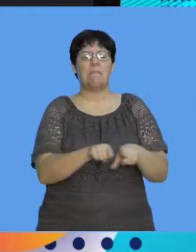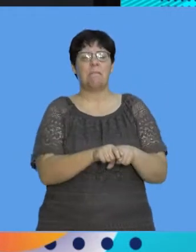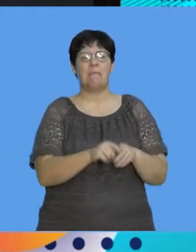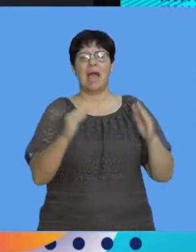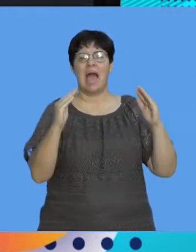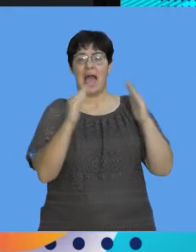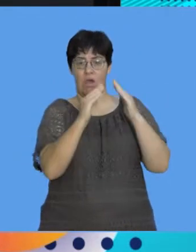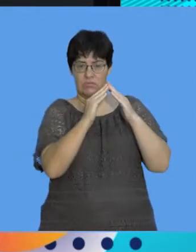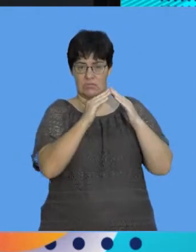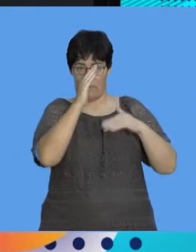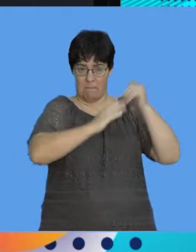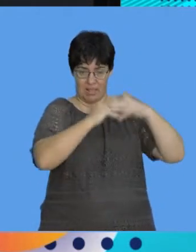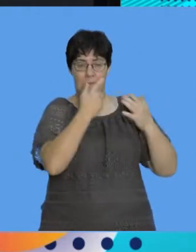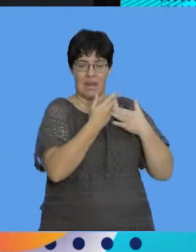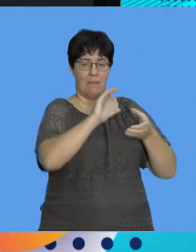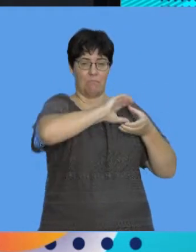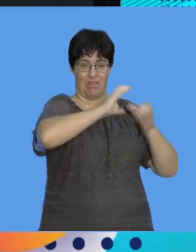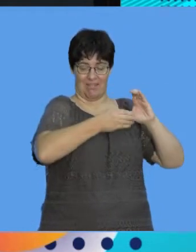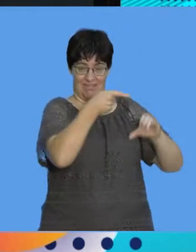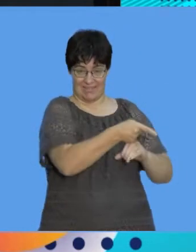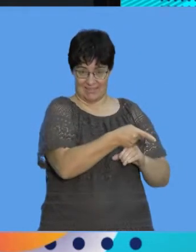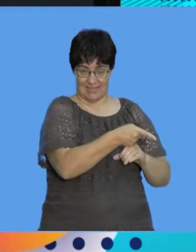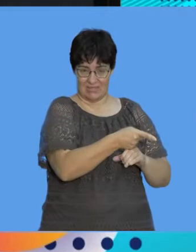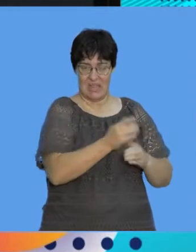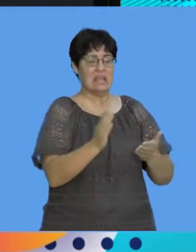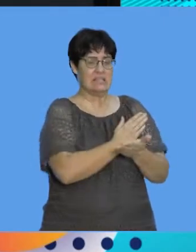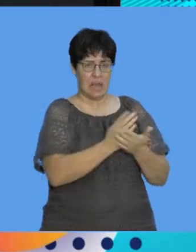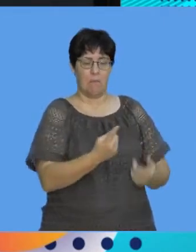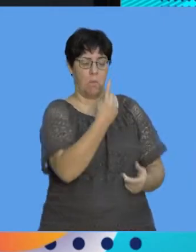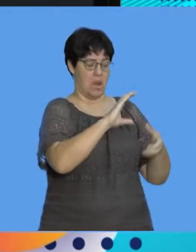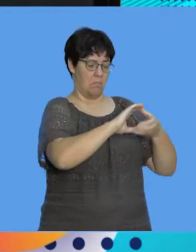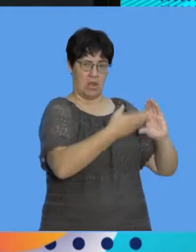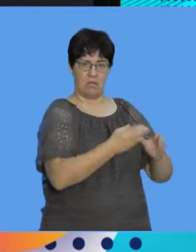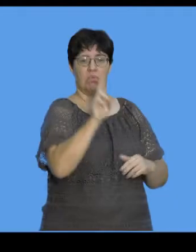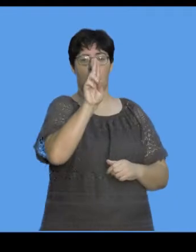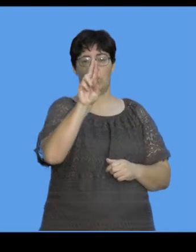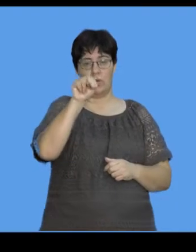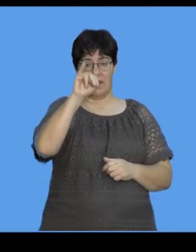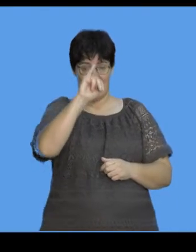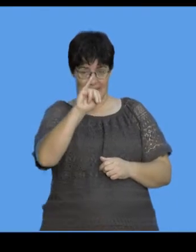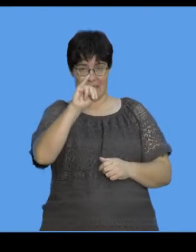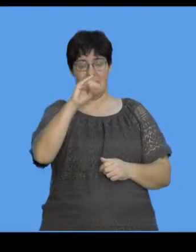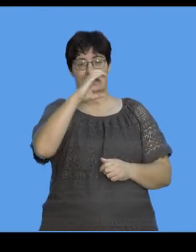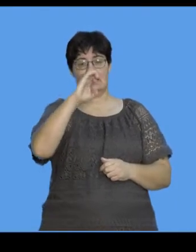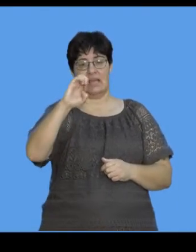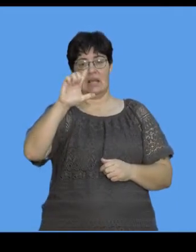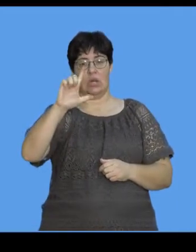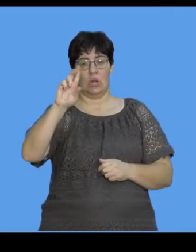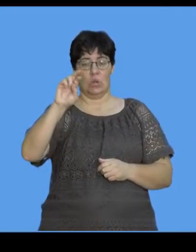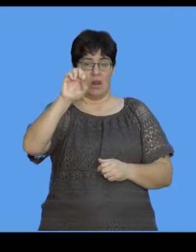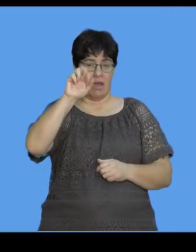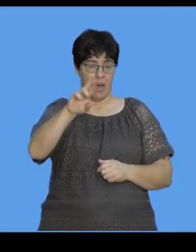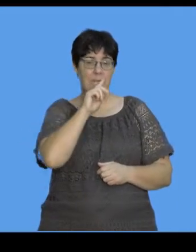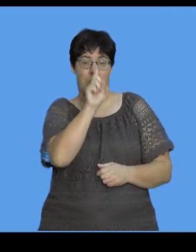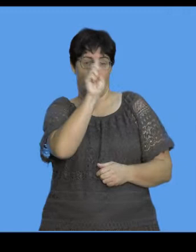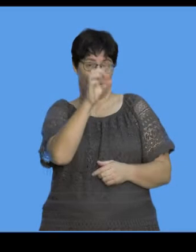be the brick, right? So we just have a brick, unicellular, all right, unicellular, only